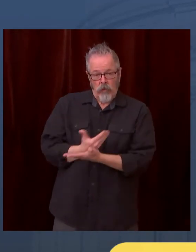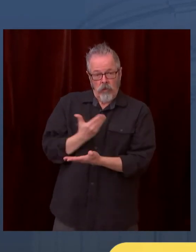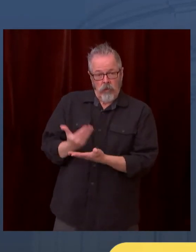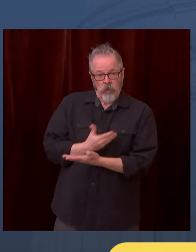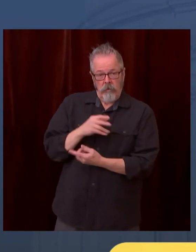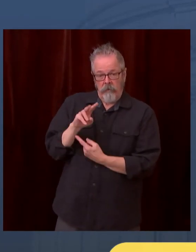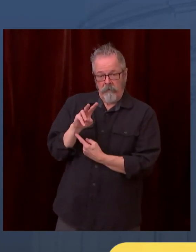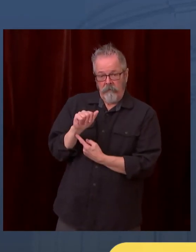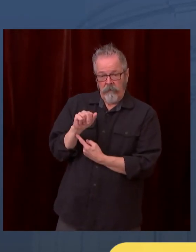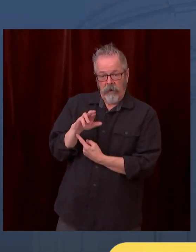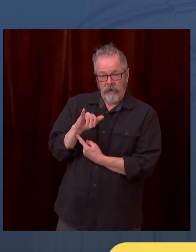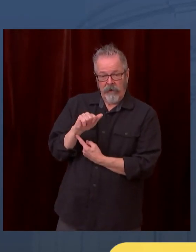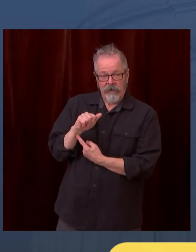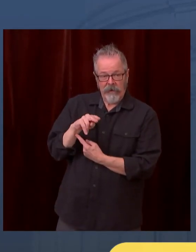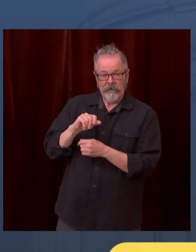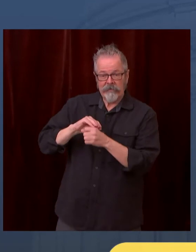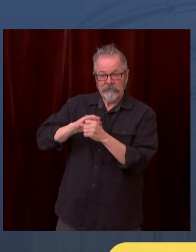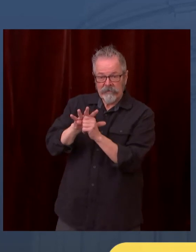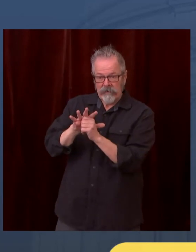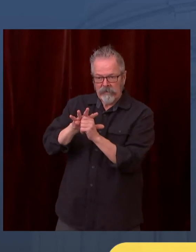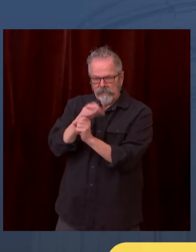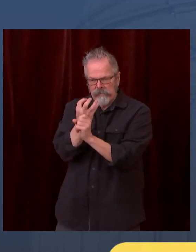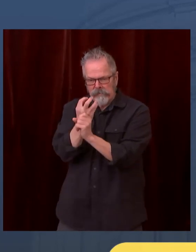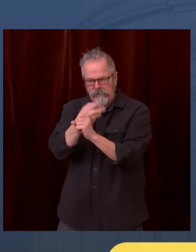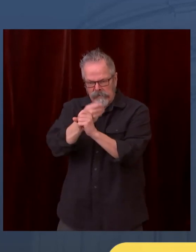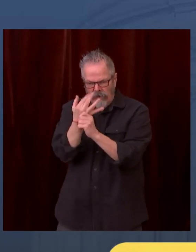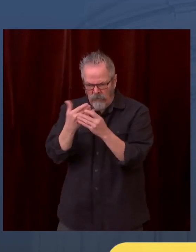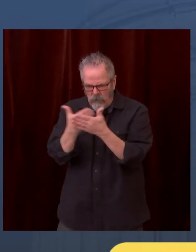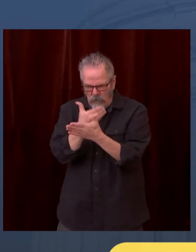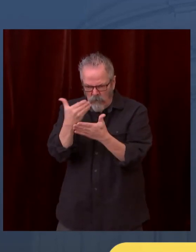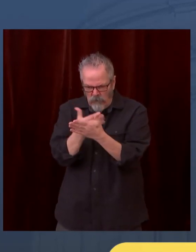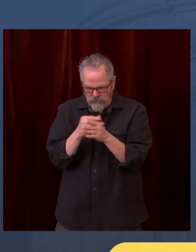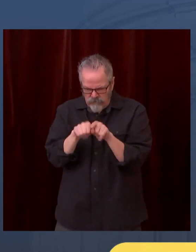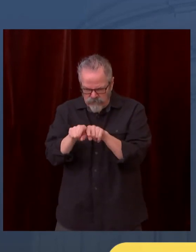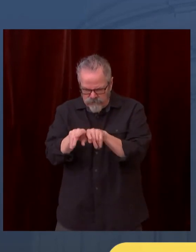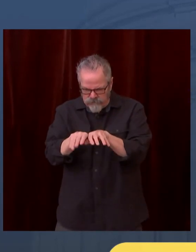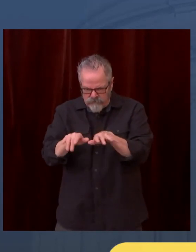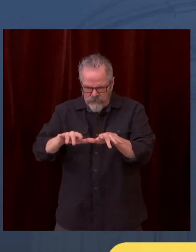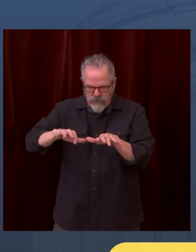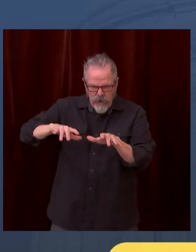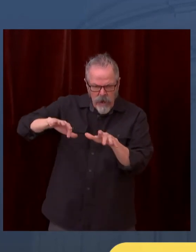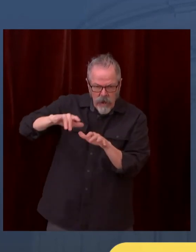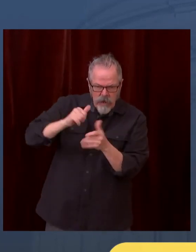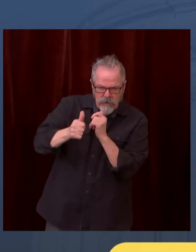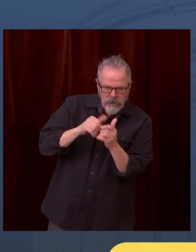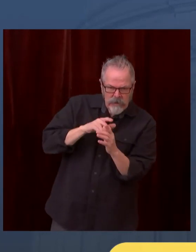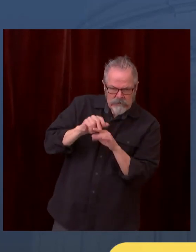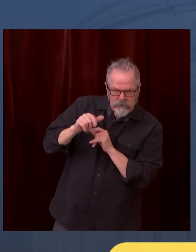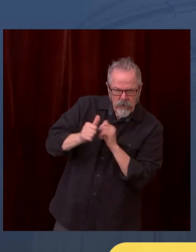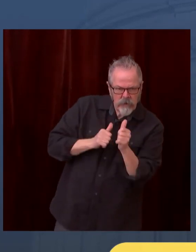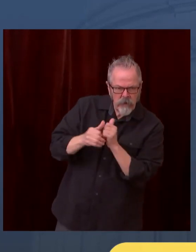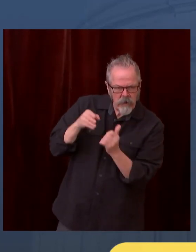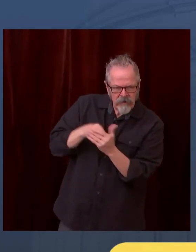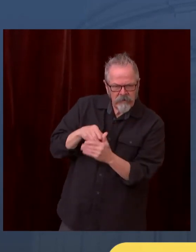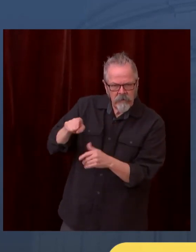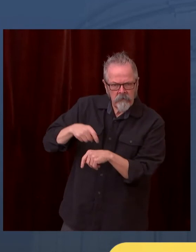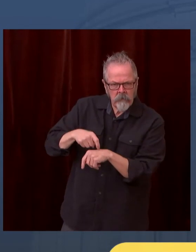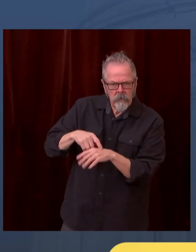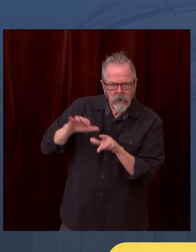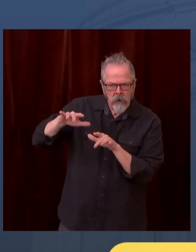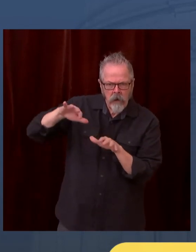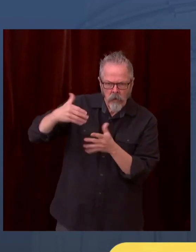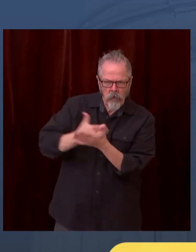are in this race. We can win it. There is distinct possibility that we can staunch